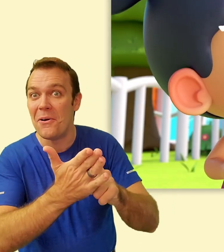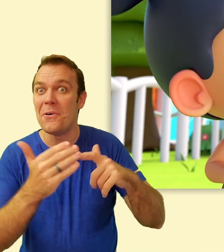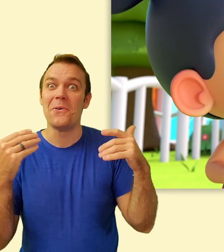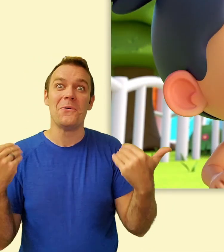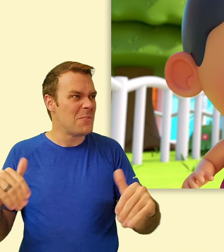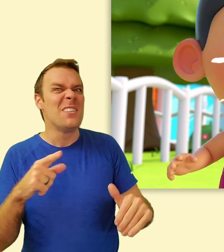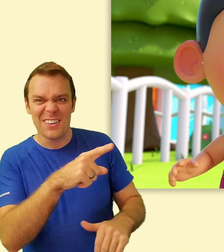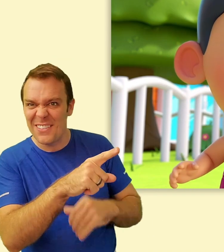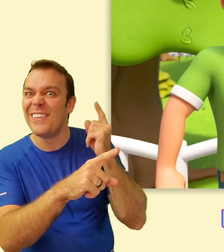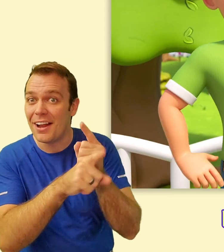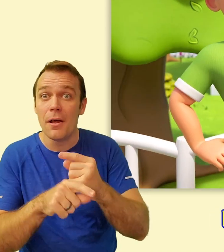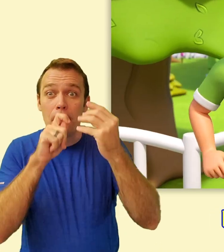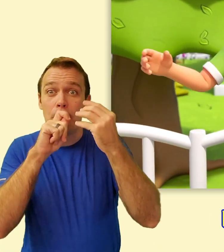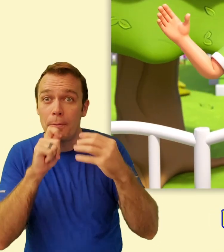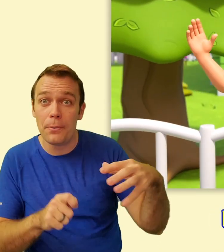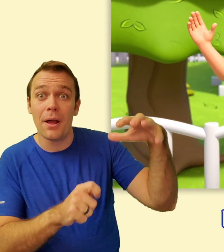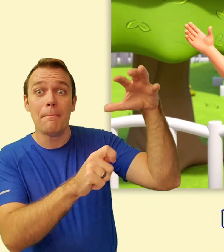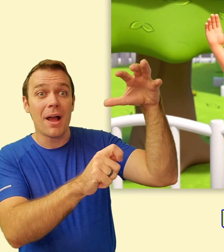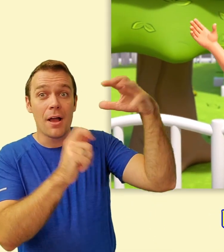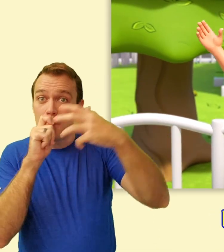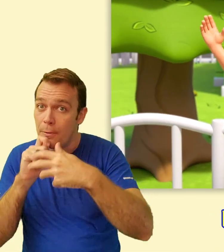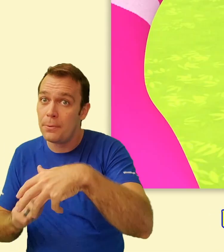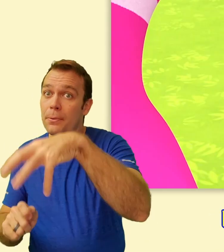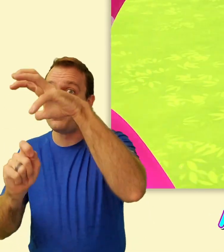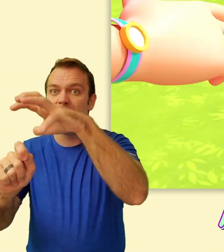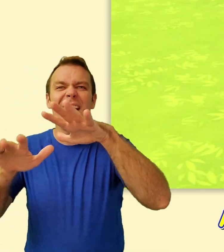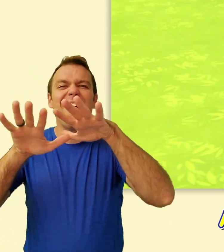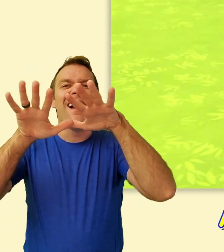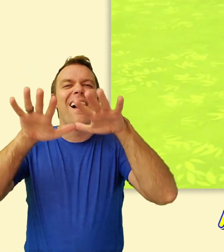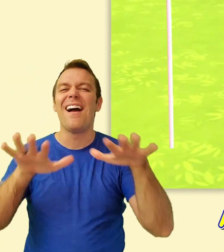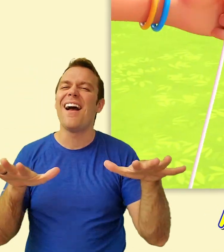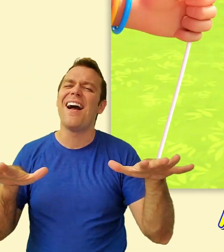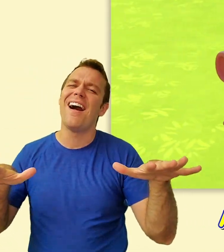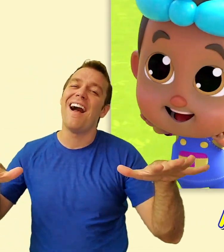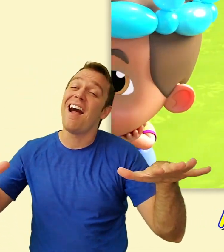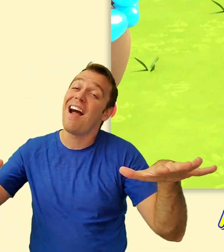there. It does. Balloons, balloons are